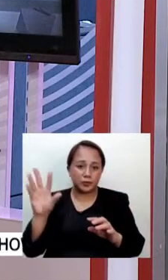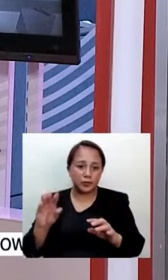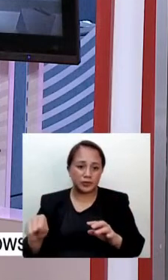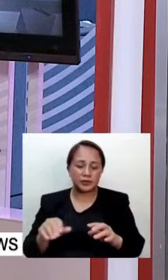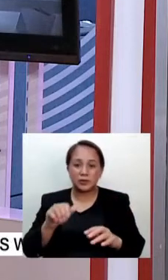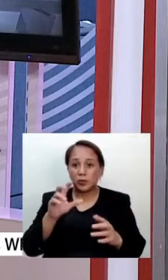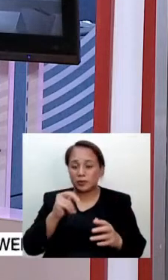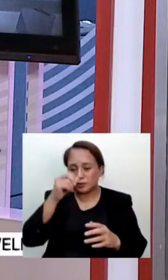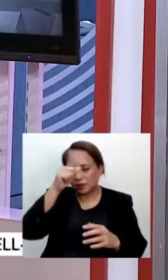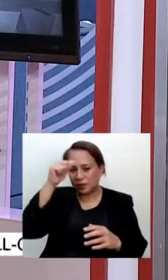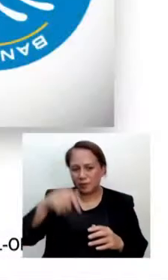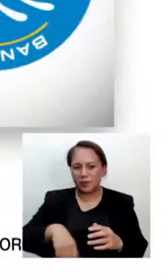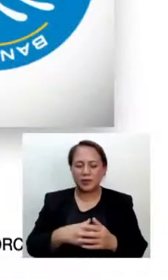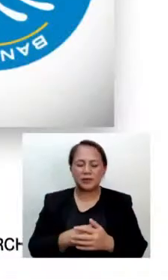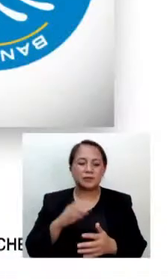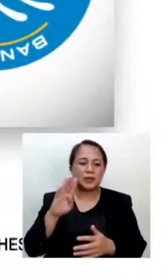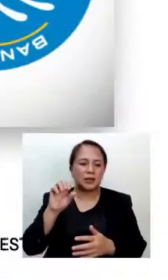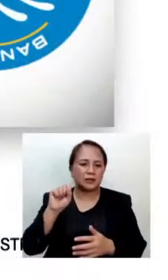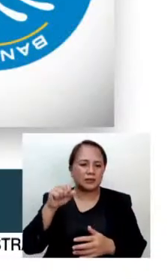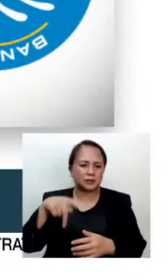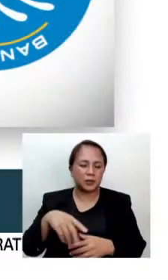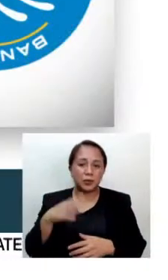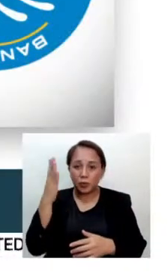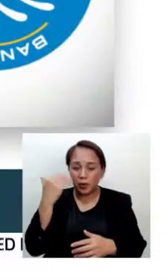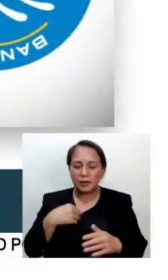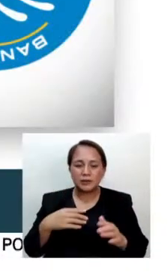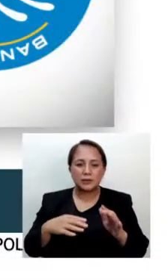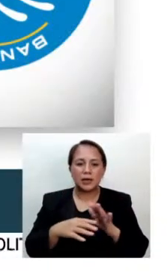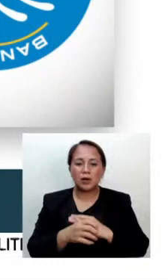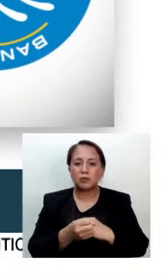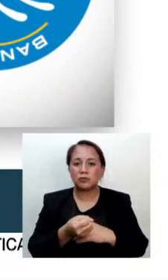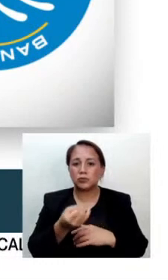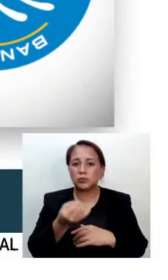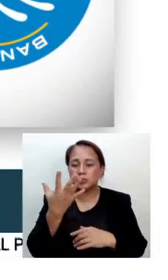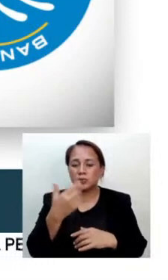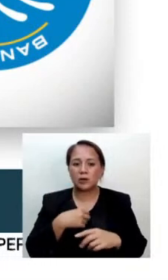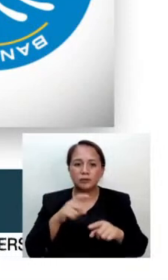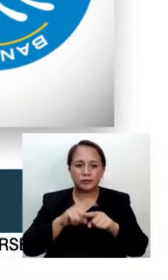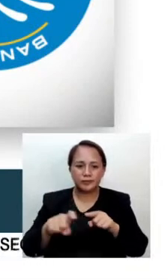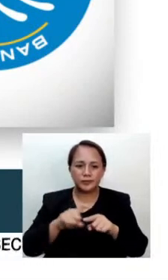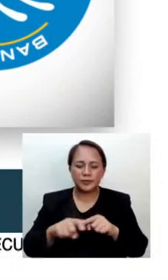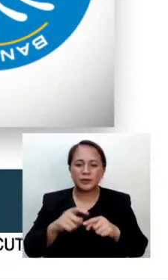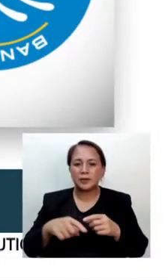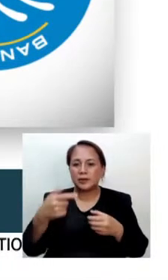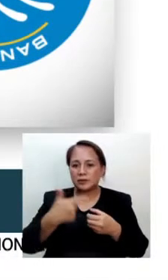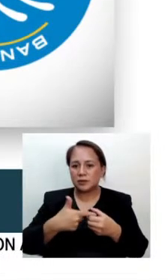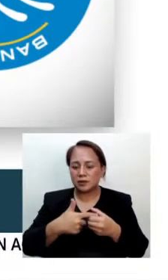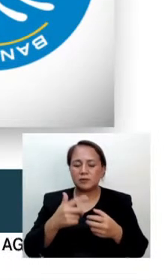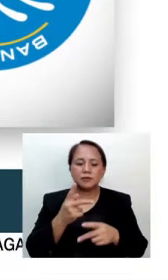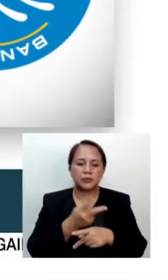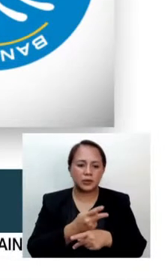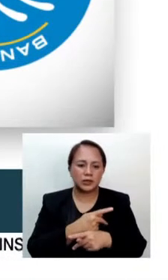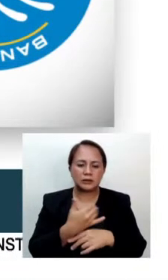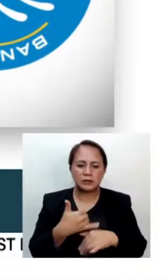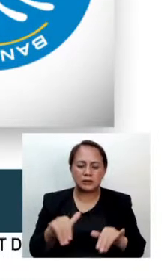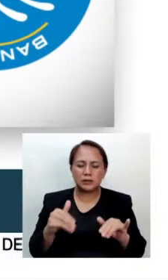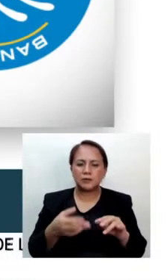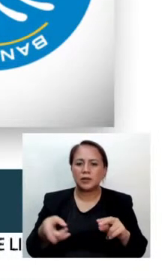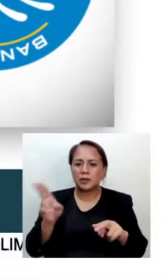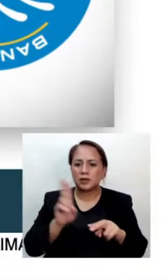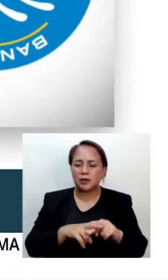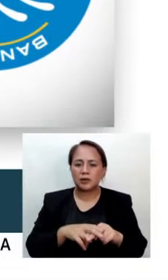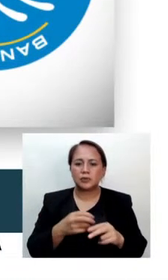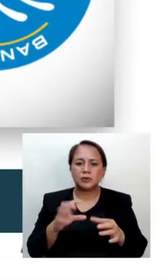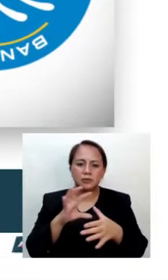April. The BSP says this is due to higher prices of electricity and petroleum products, as well as increasing prices of